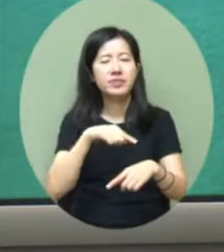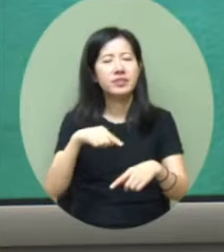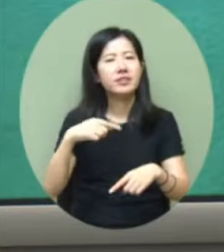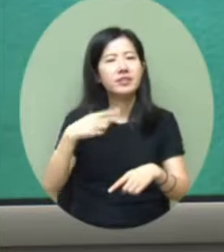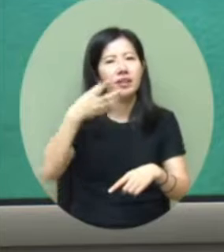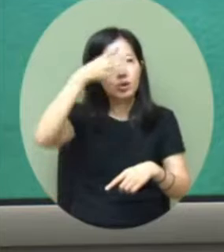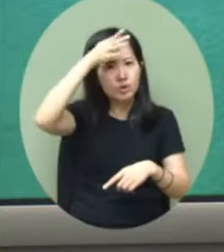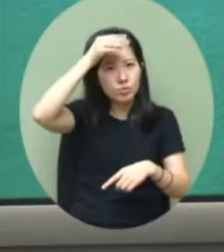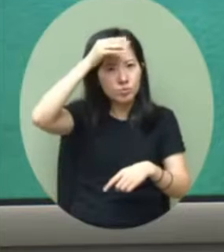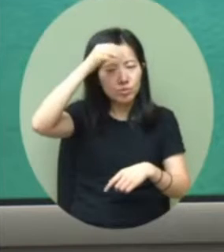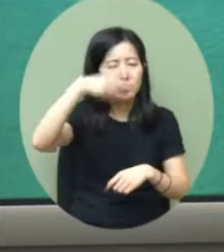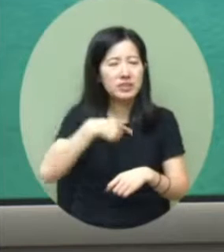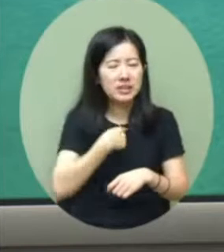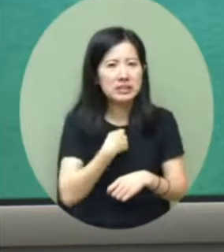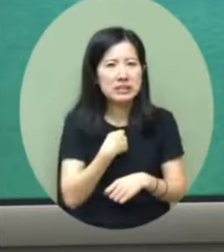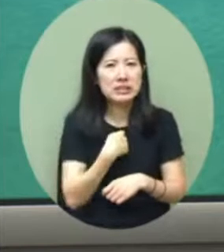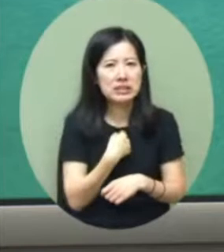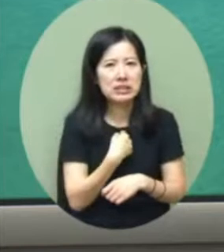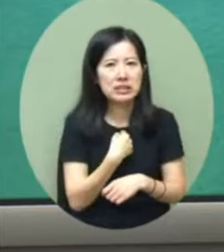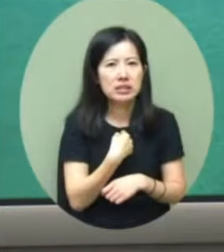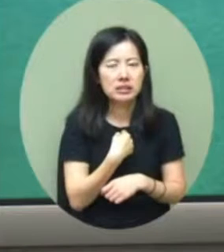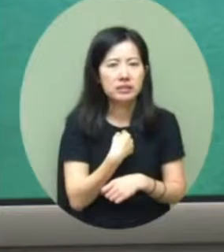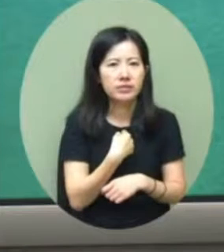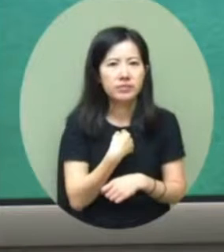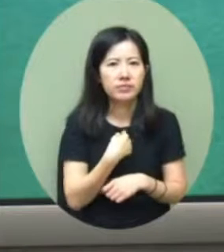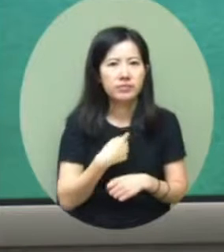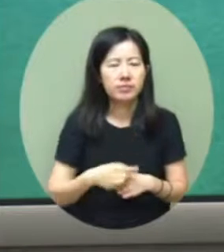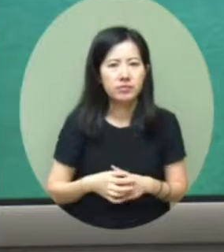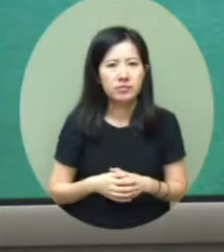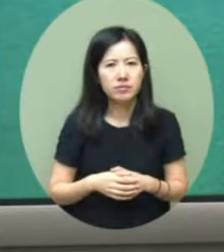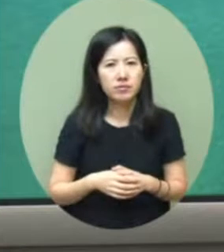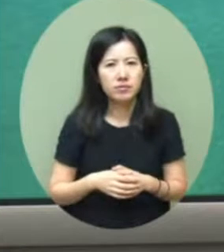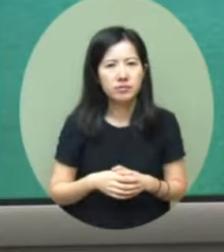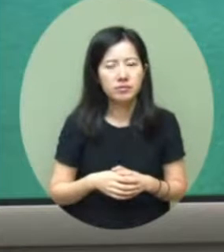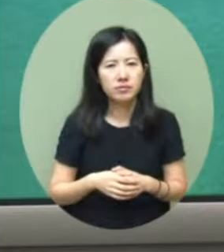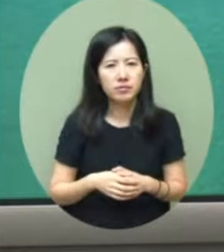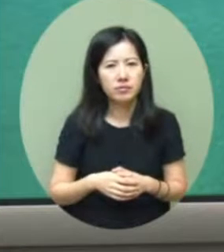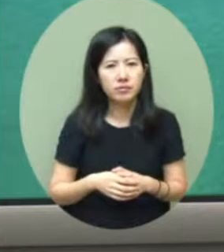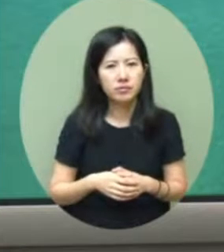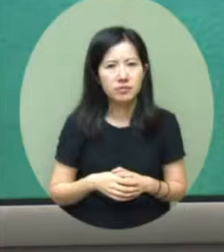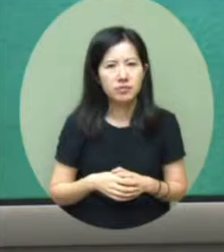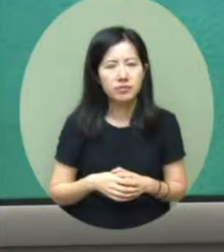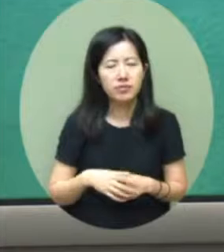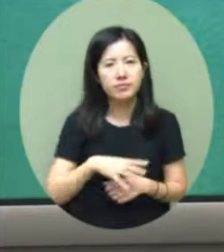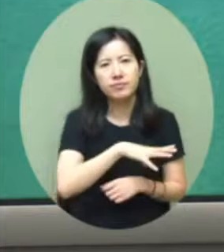alternative products. This is still the early stage of the regulation.